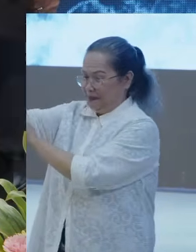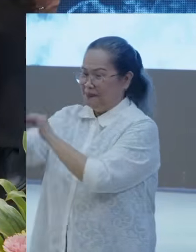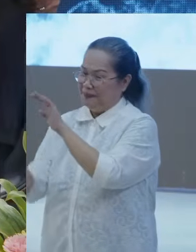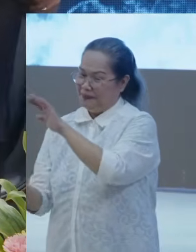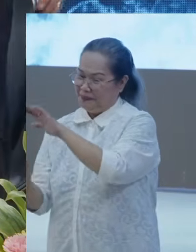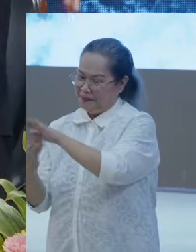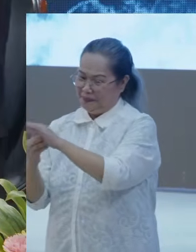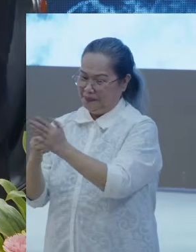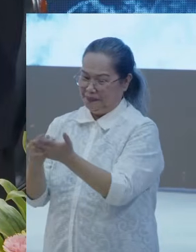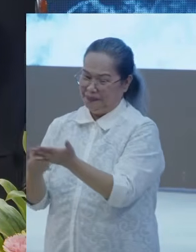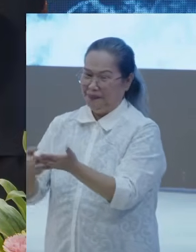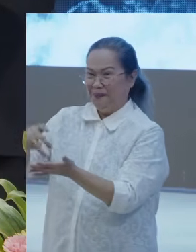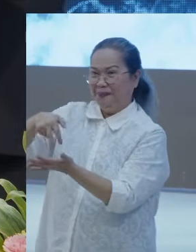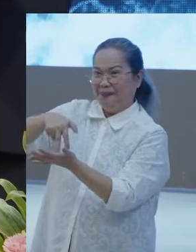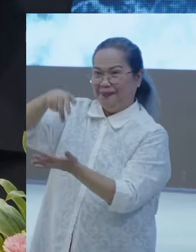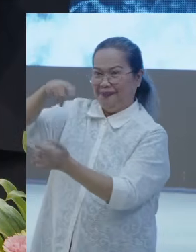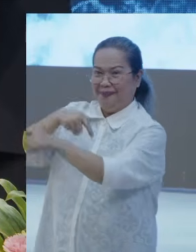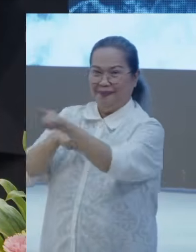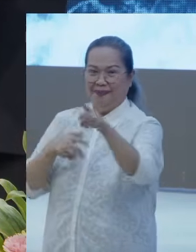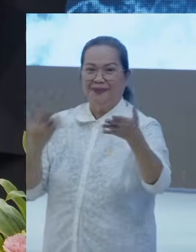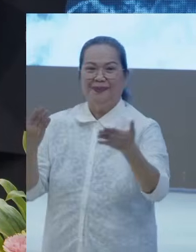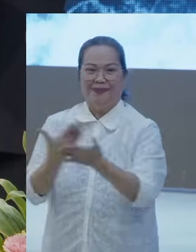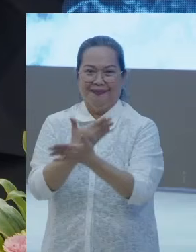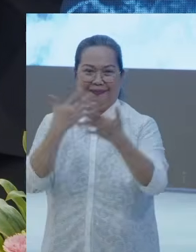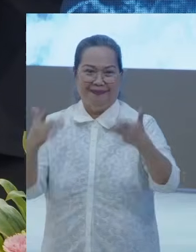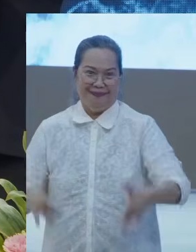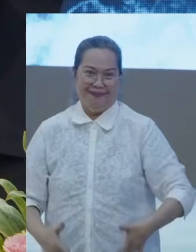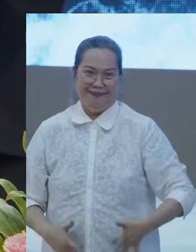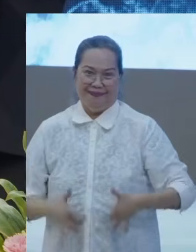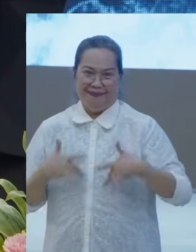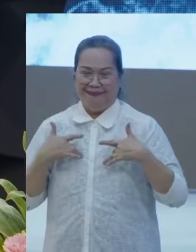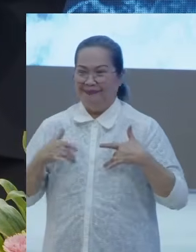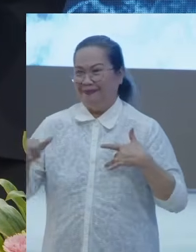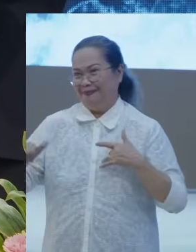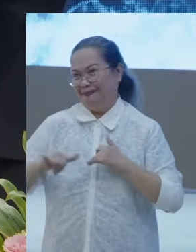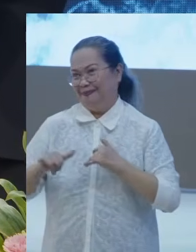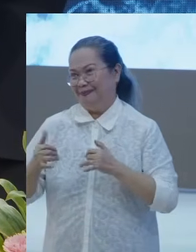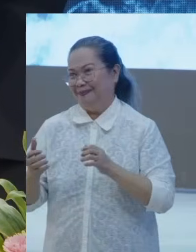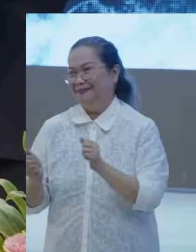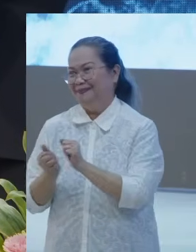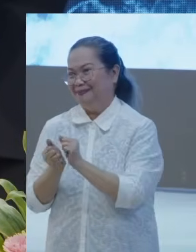maguli, ang ating bagong nilalang ang nabuhay kasama niya.